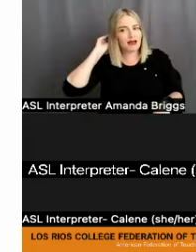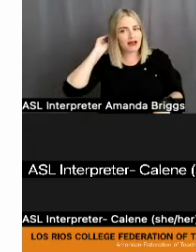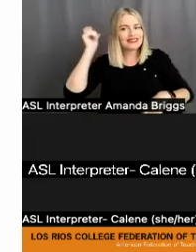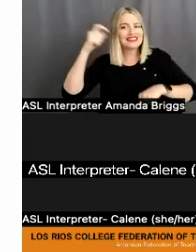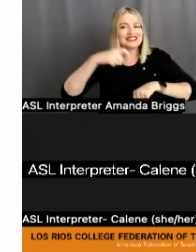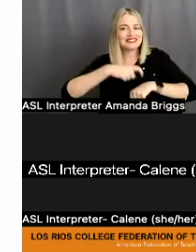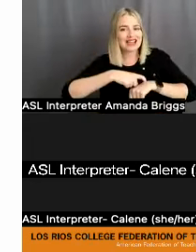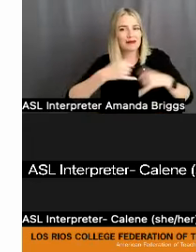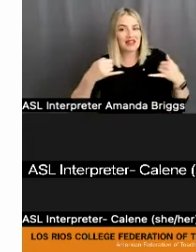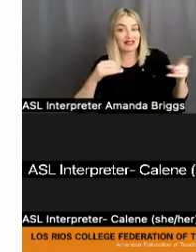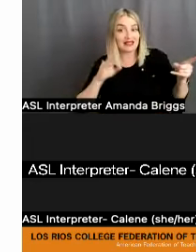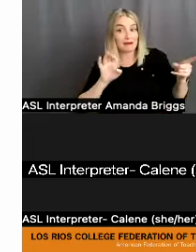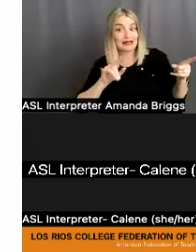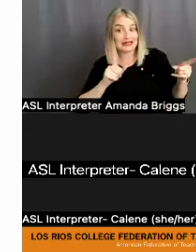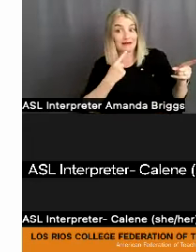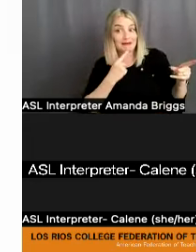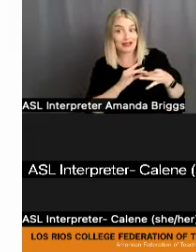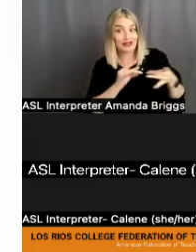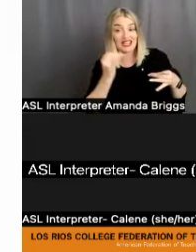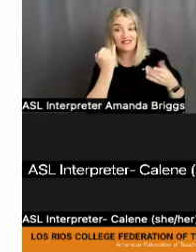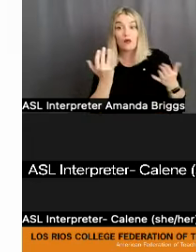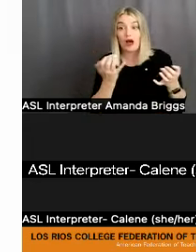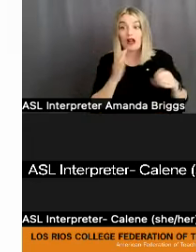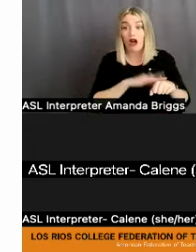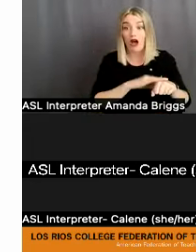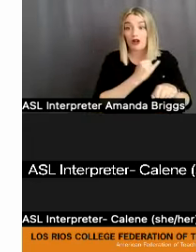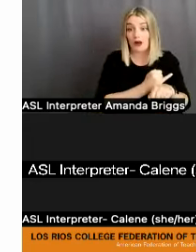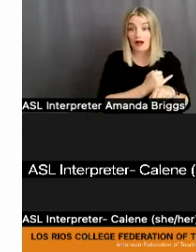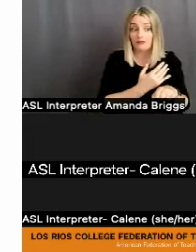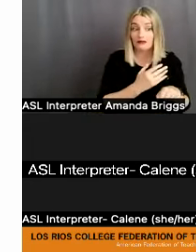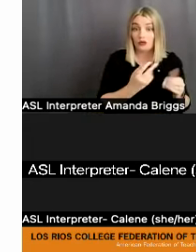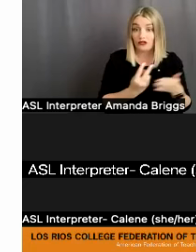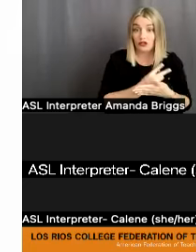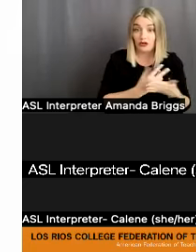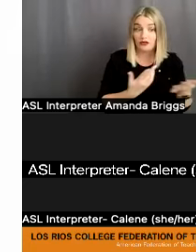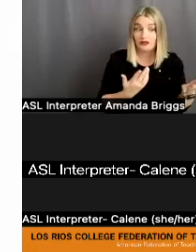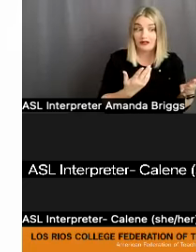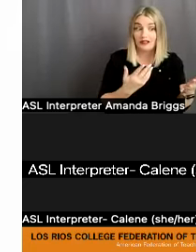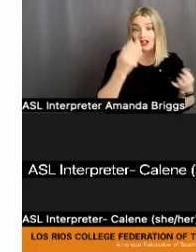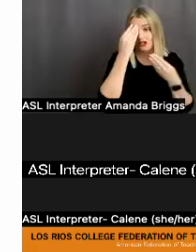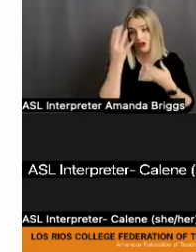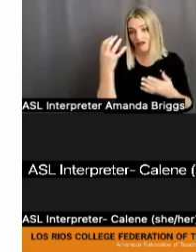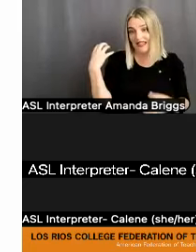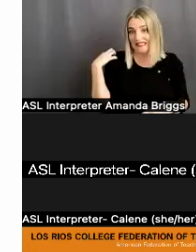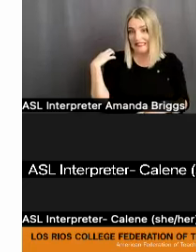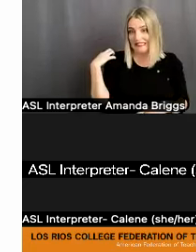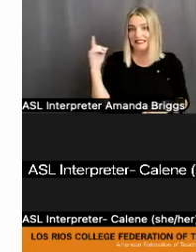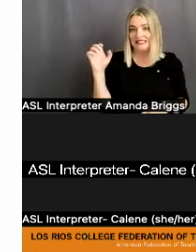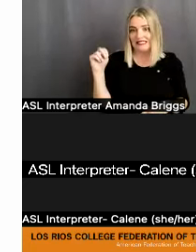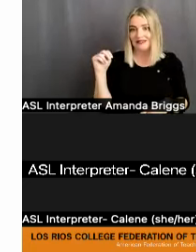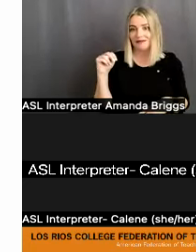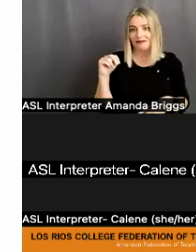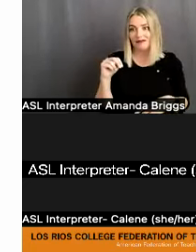Belinda mentioned there. If you do want on-ground reviews, then you'll need to notify the dean by the end of the second